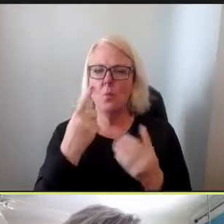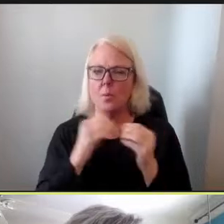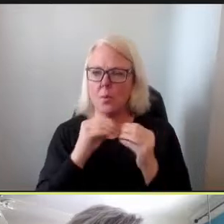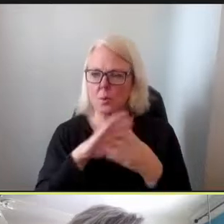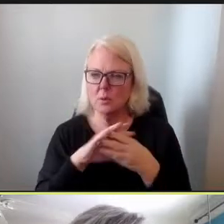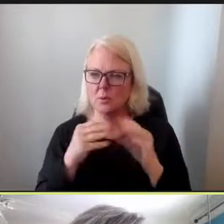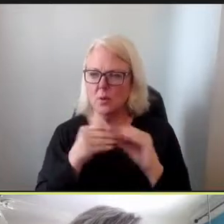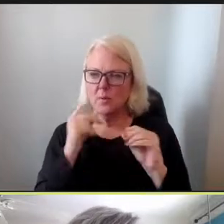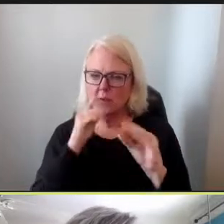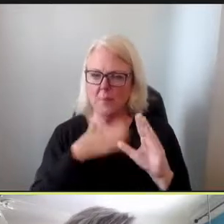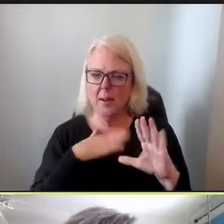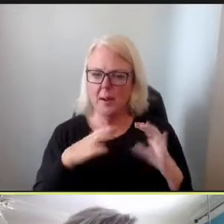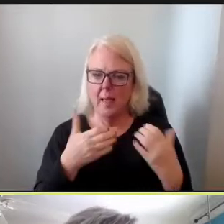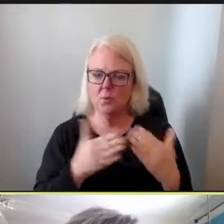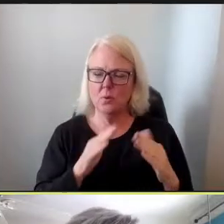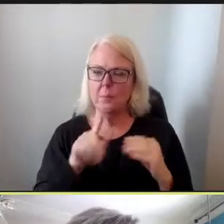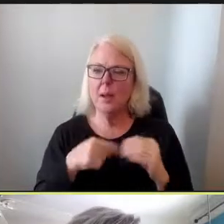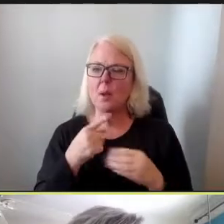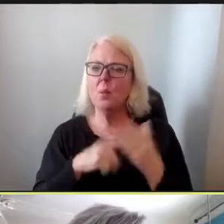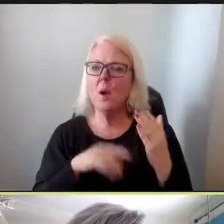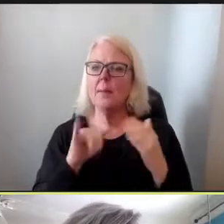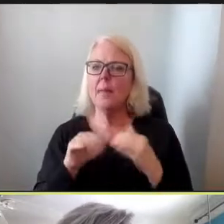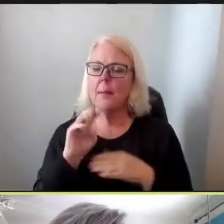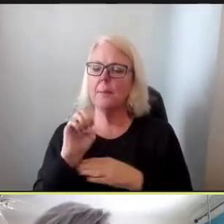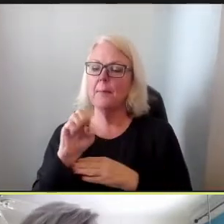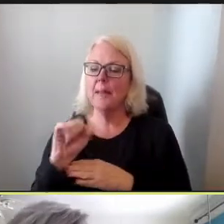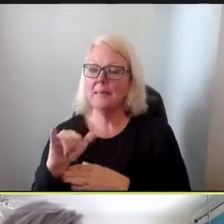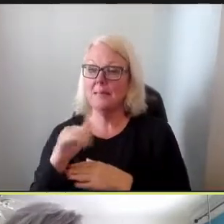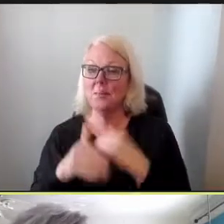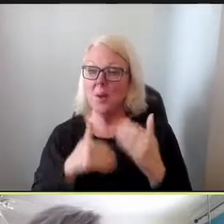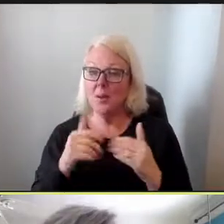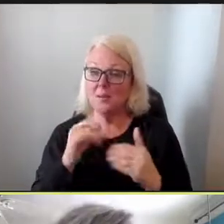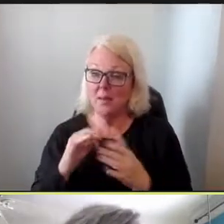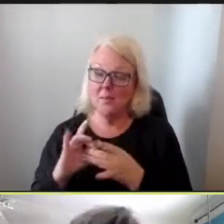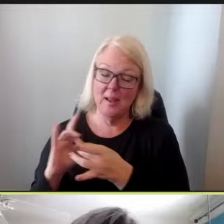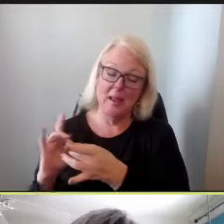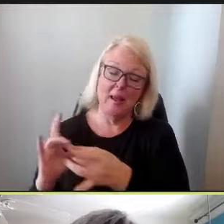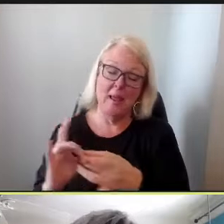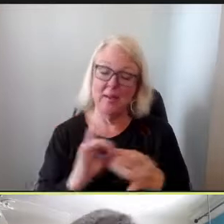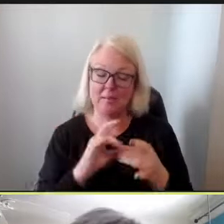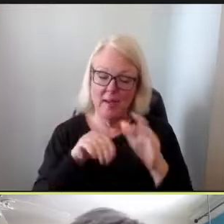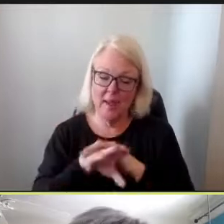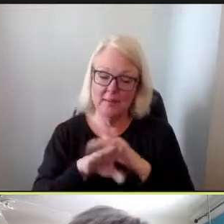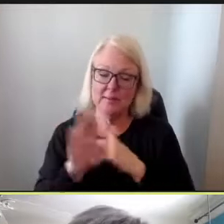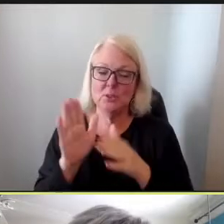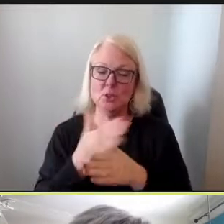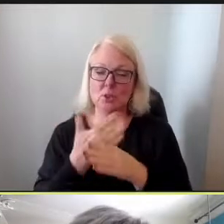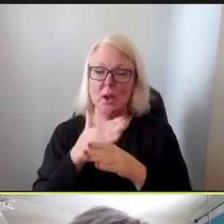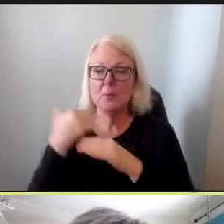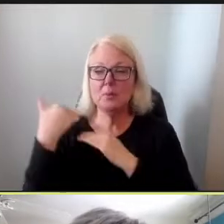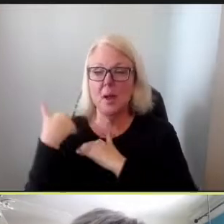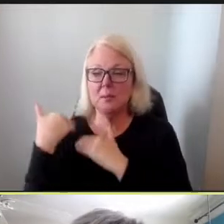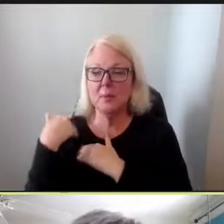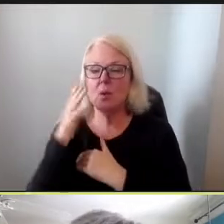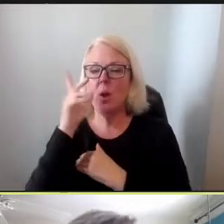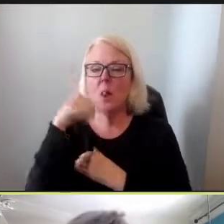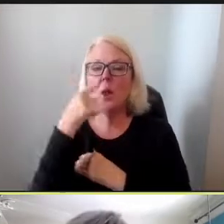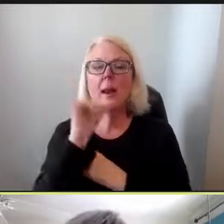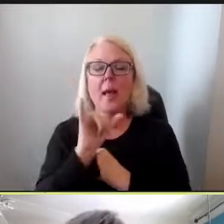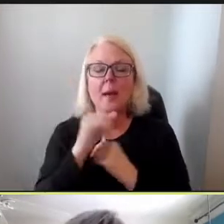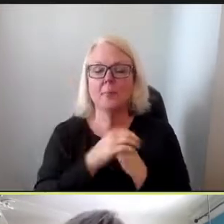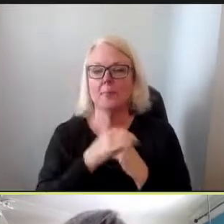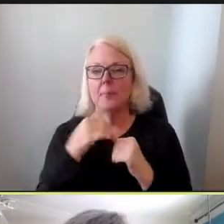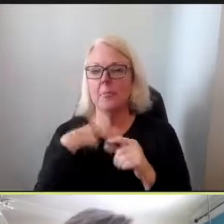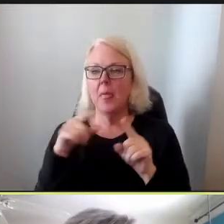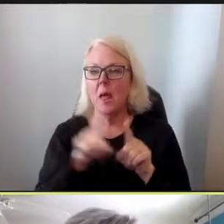own classroom about what the messy process of collective access and shared accountability might actually look like. And I